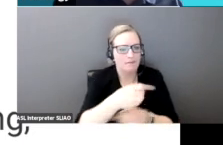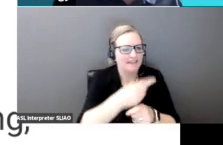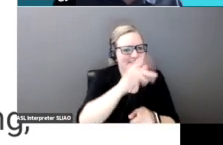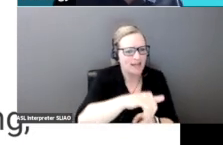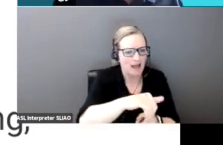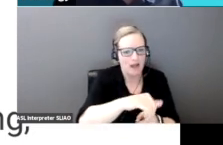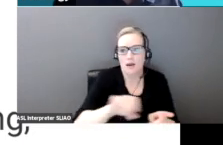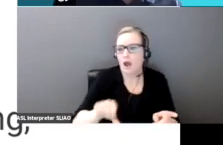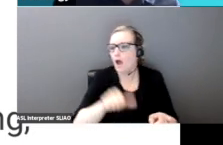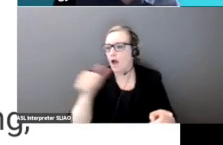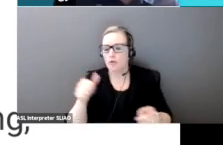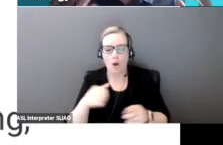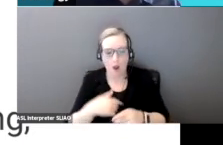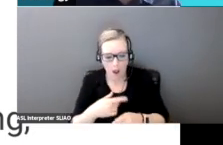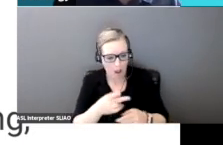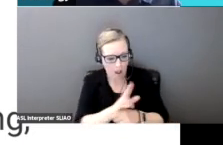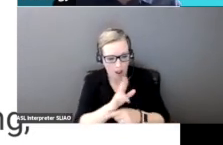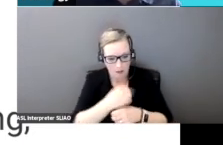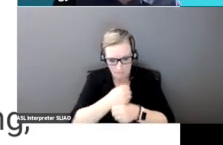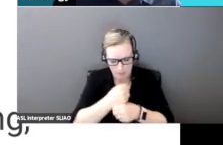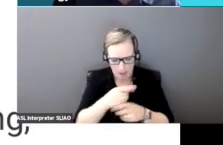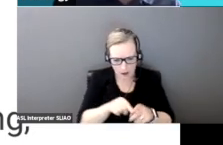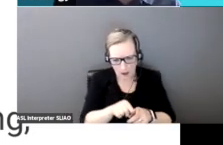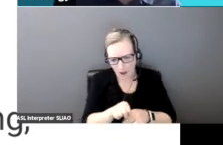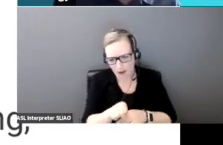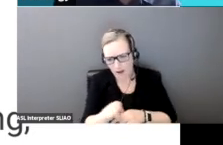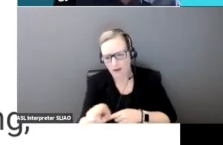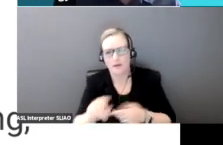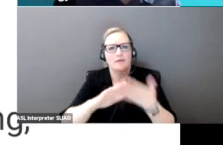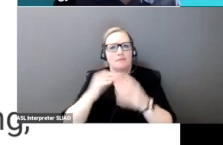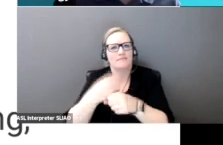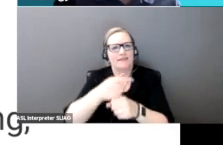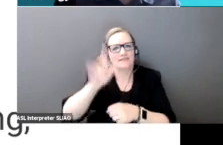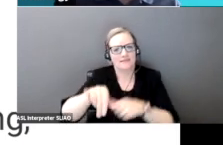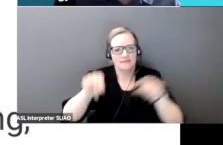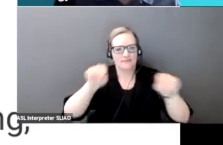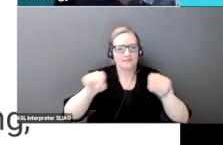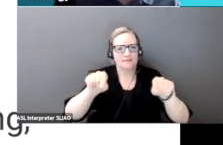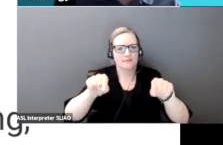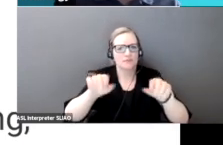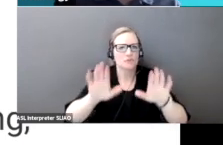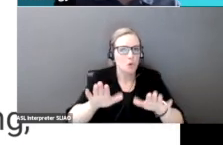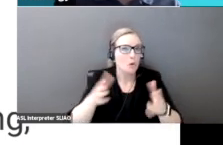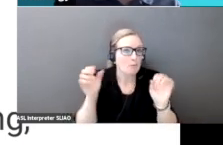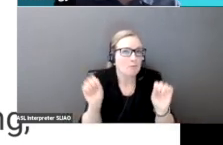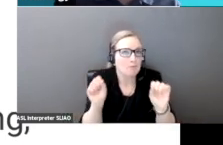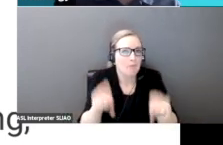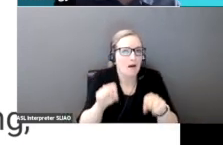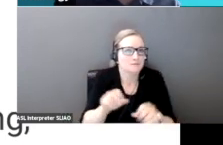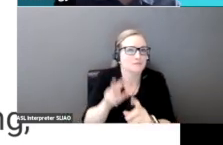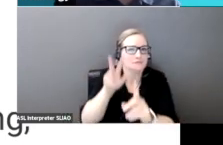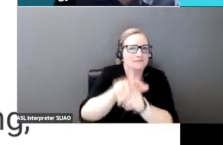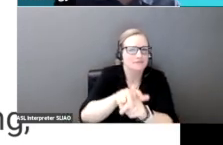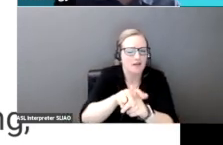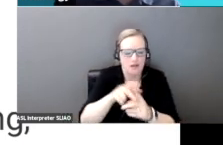fact that over the course of the filing, you end up perhaps with a different patent from what you